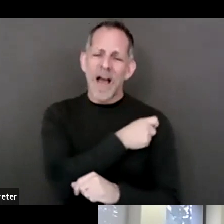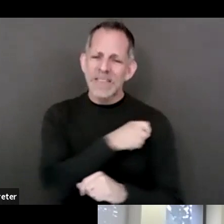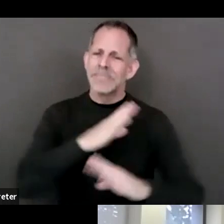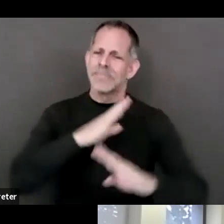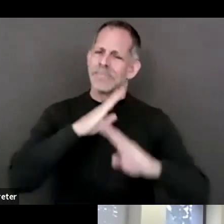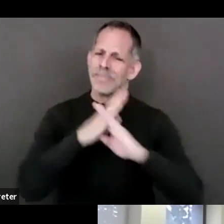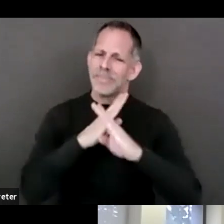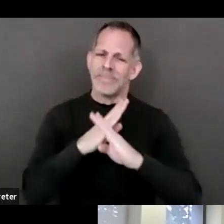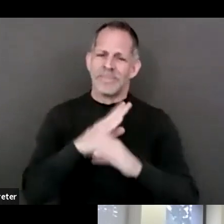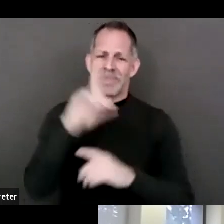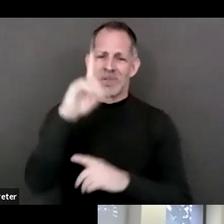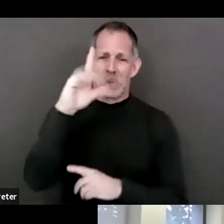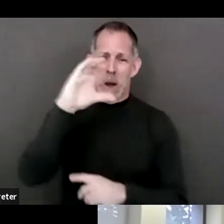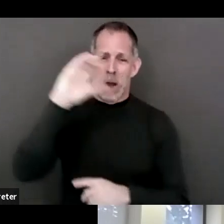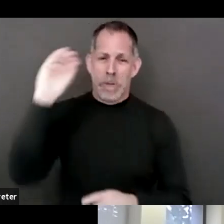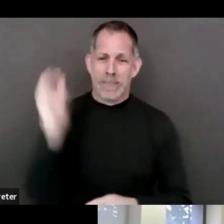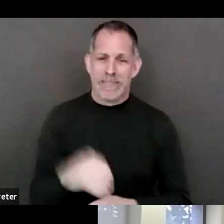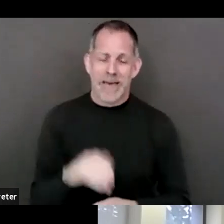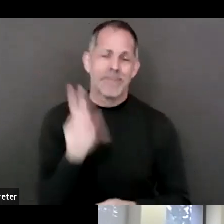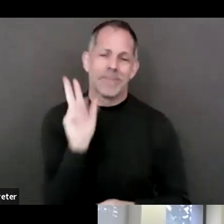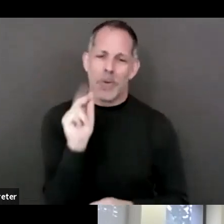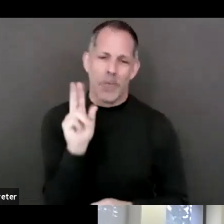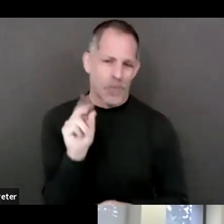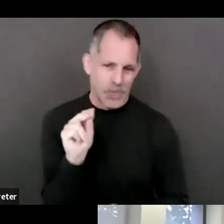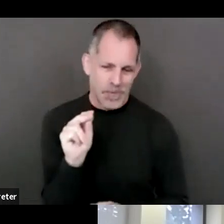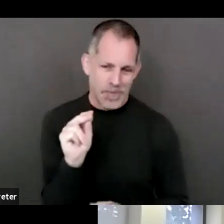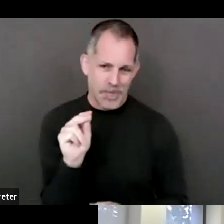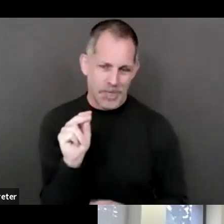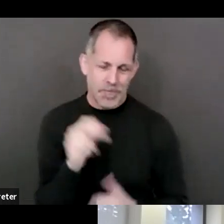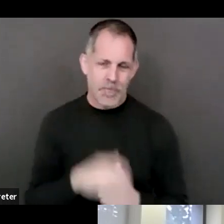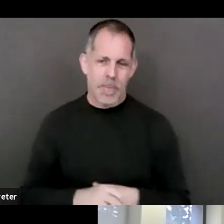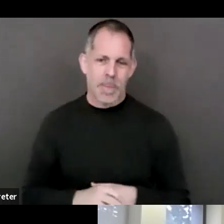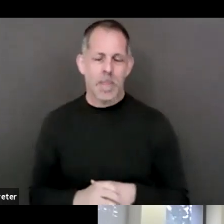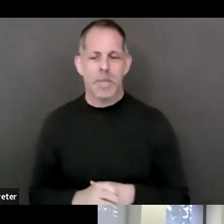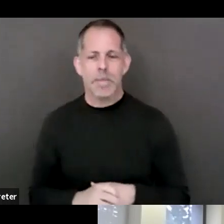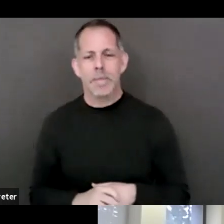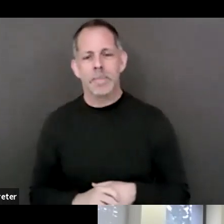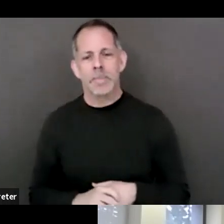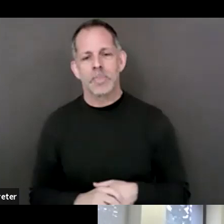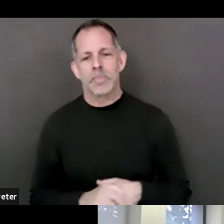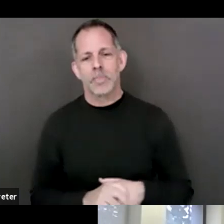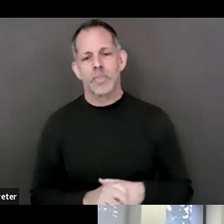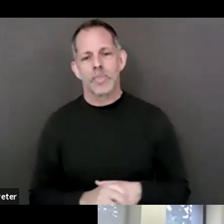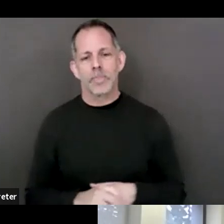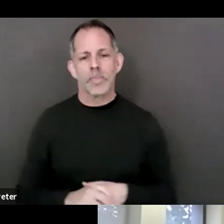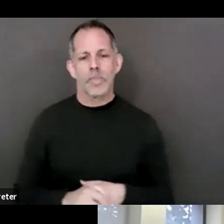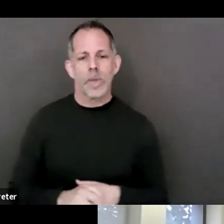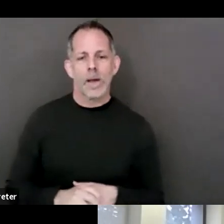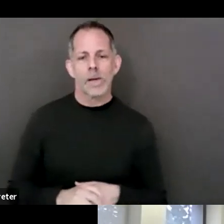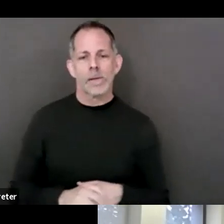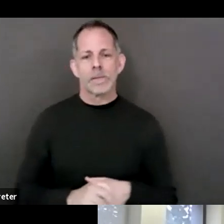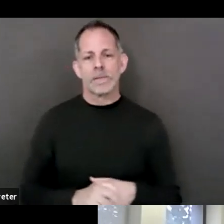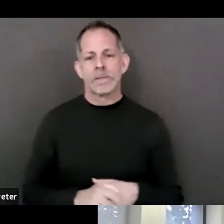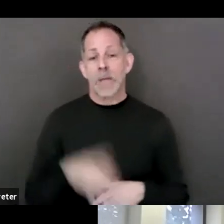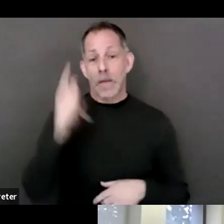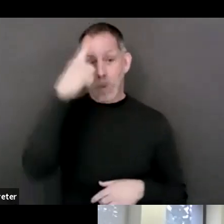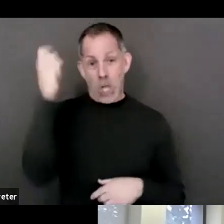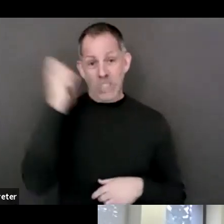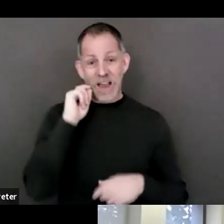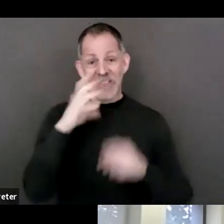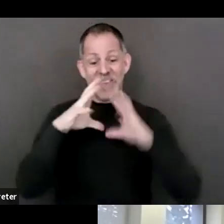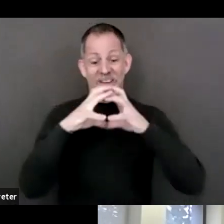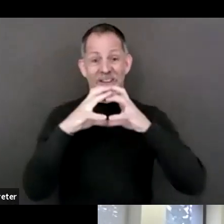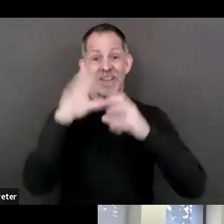with the variants emerging that have some possible reduction in susceptibility, if you will, to